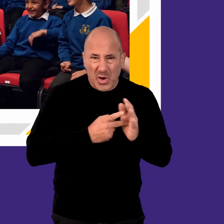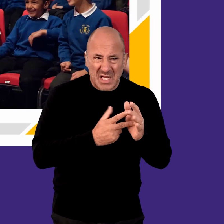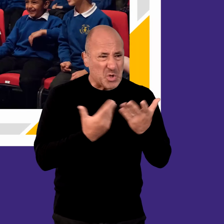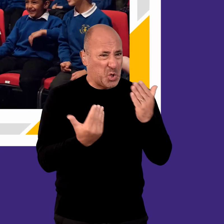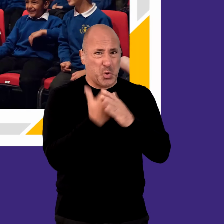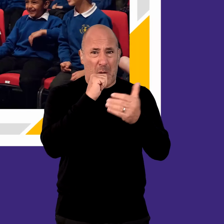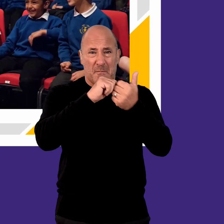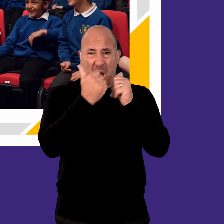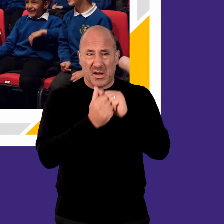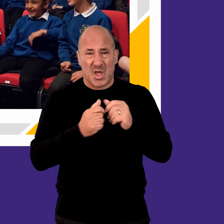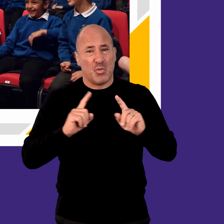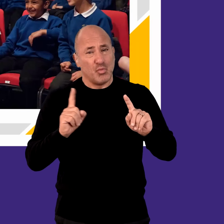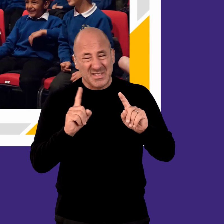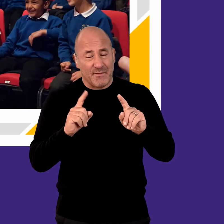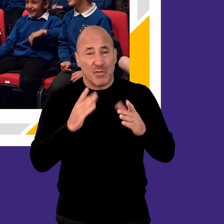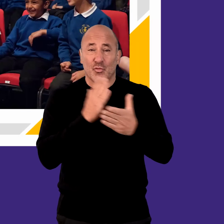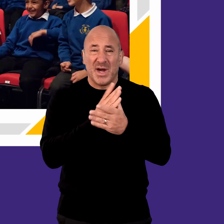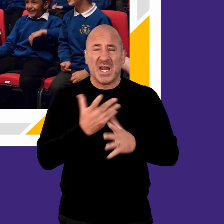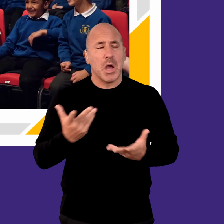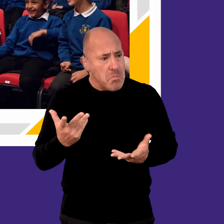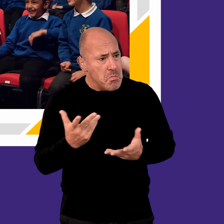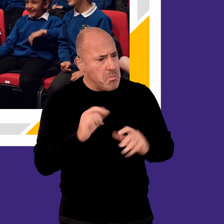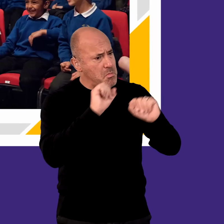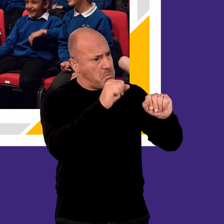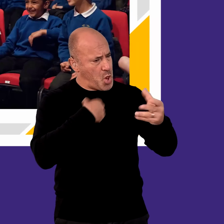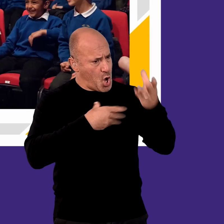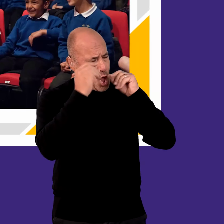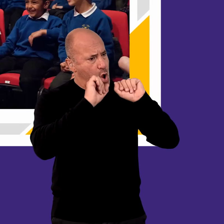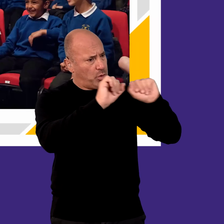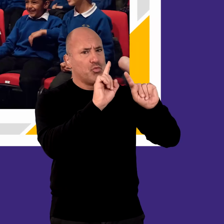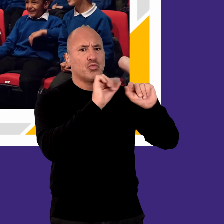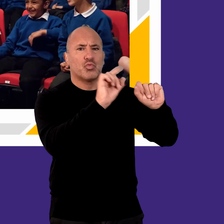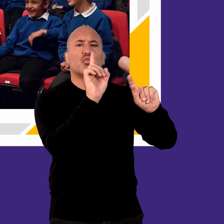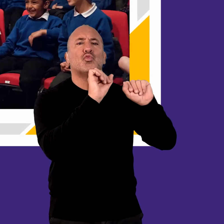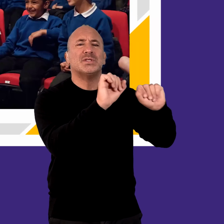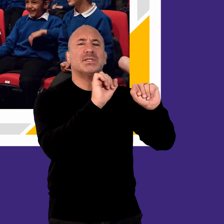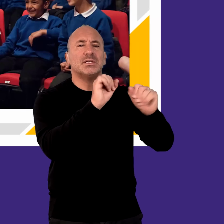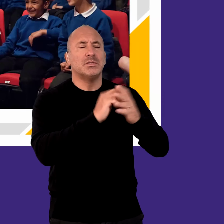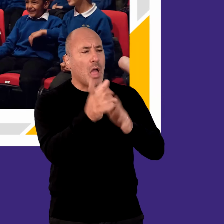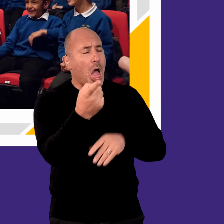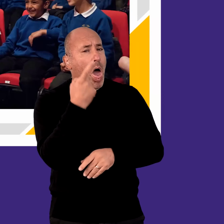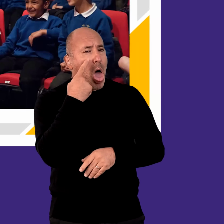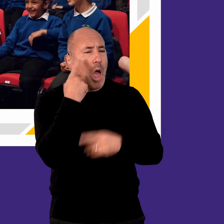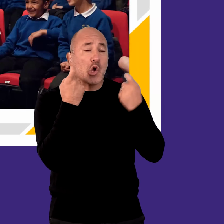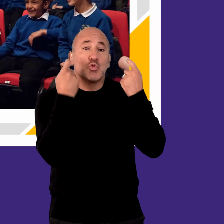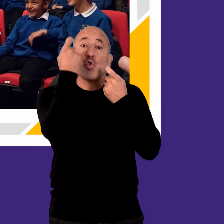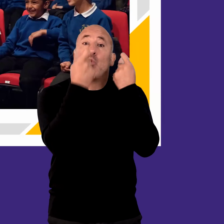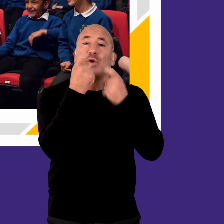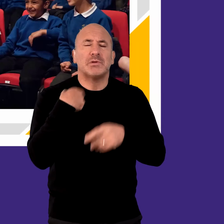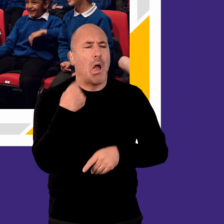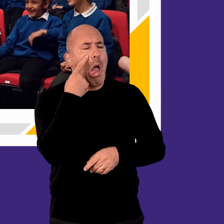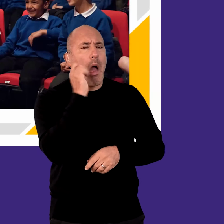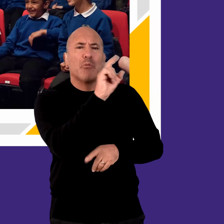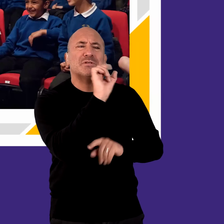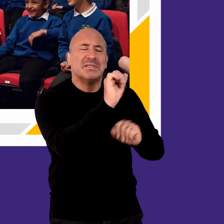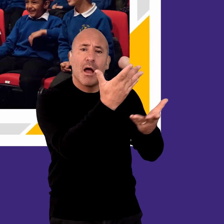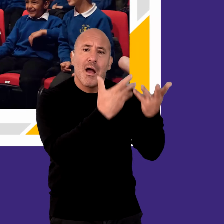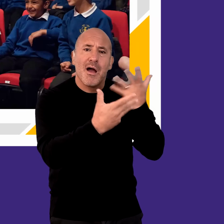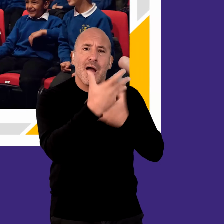whoever's coming into that field, you know, whether it's a new arts organization or a new partner, it's kind of, what can we learn from you? It's that